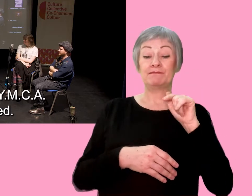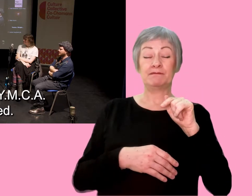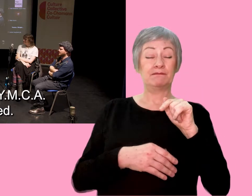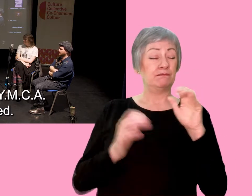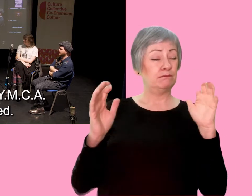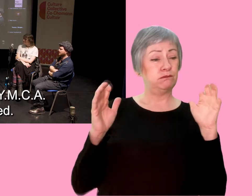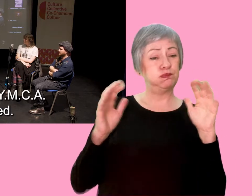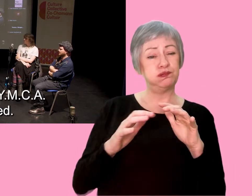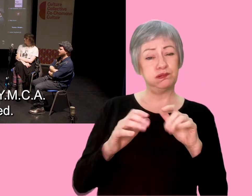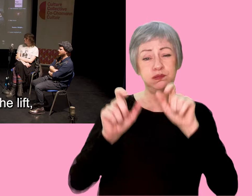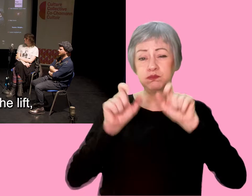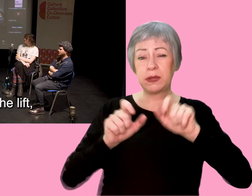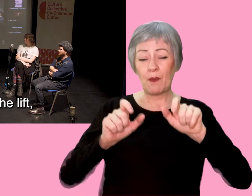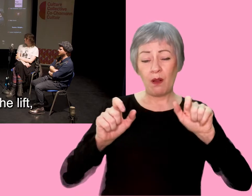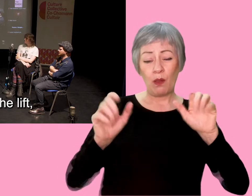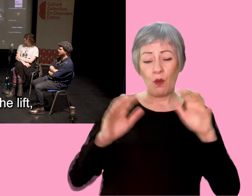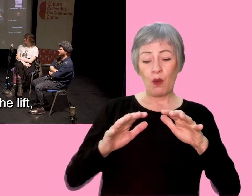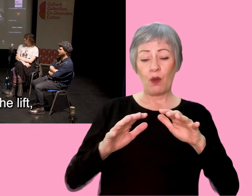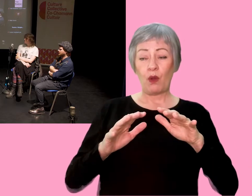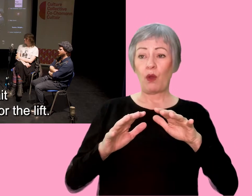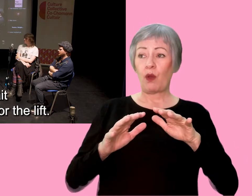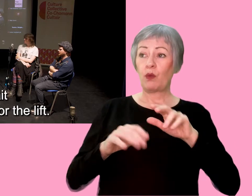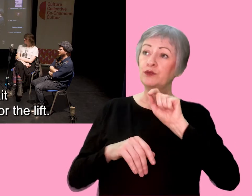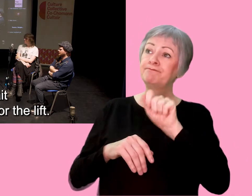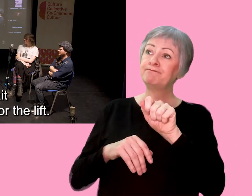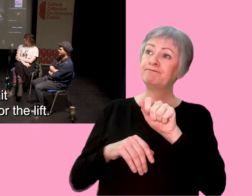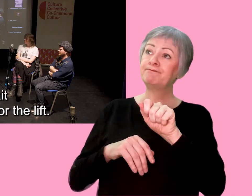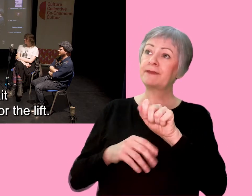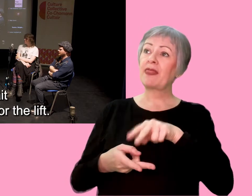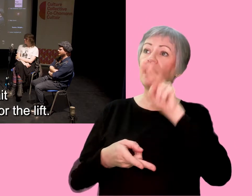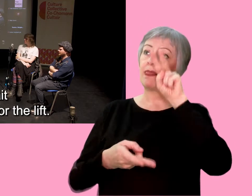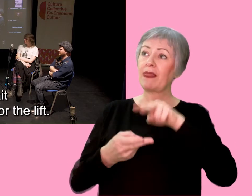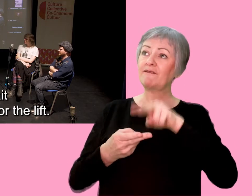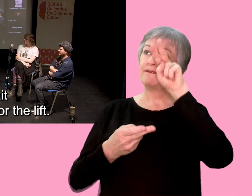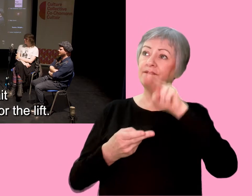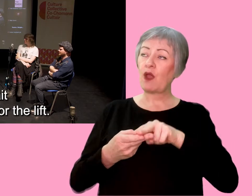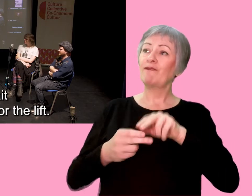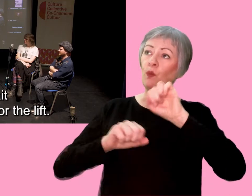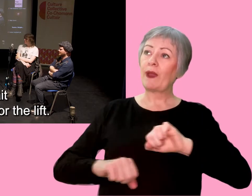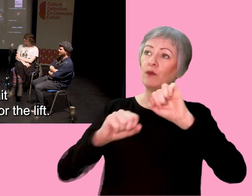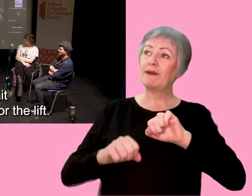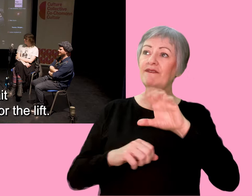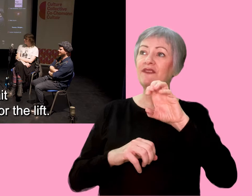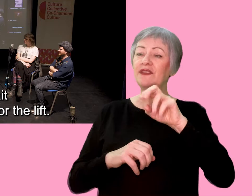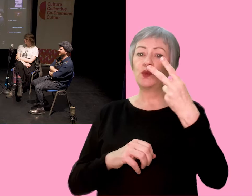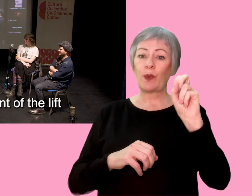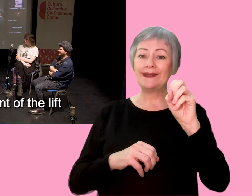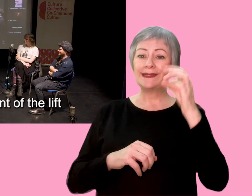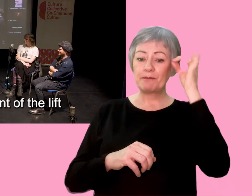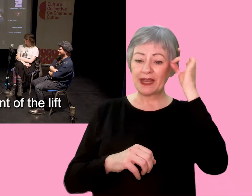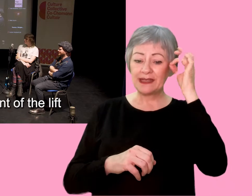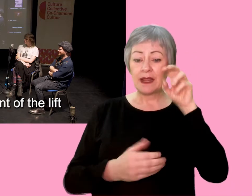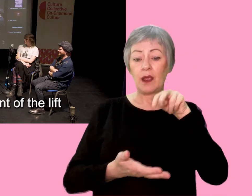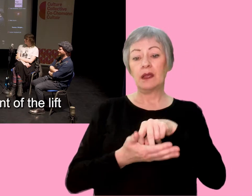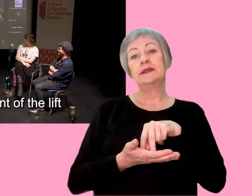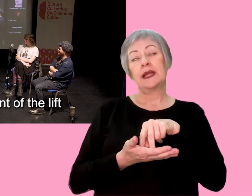very crowded. And when you call the lift, you need to wait about 20 minutes for the lift. I was